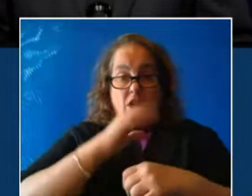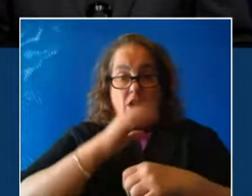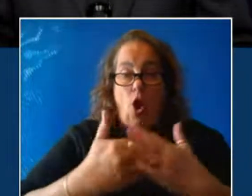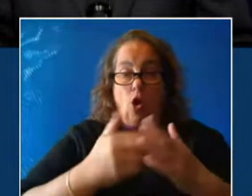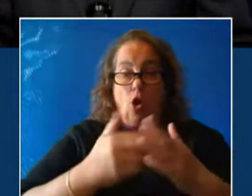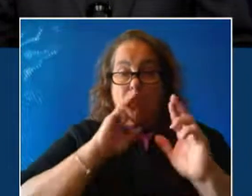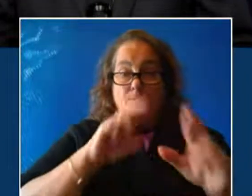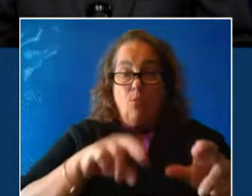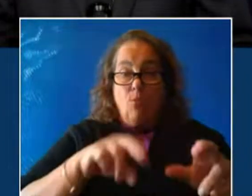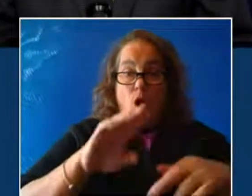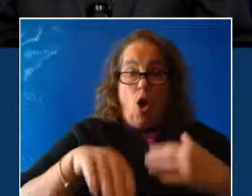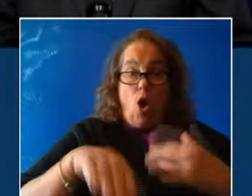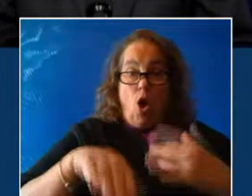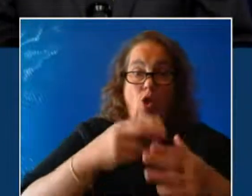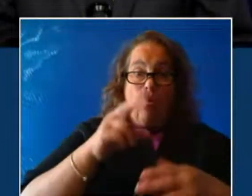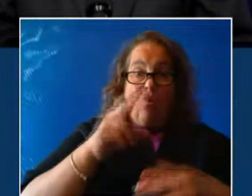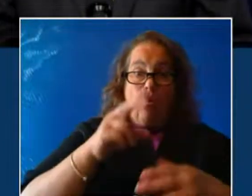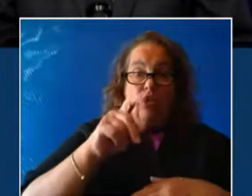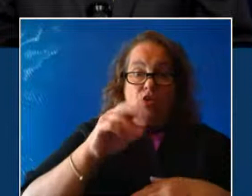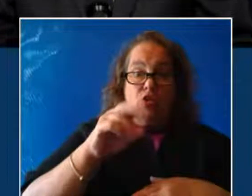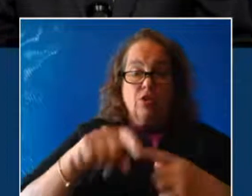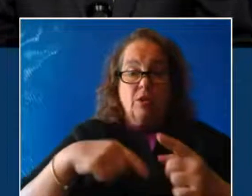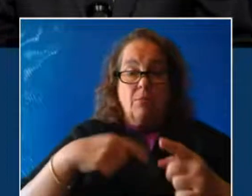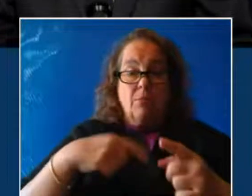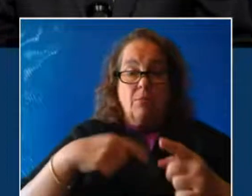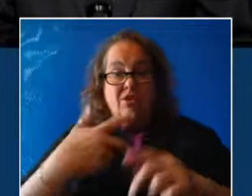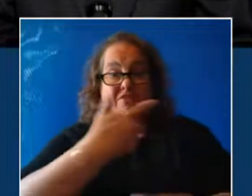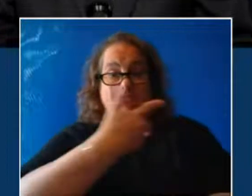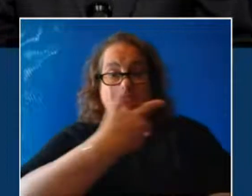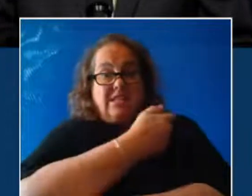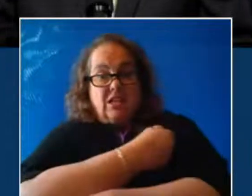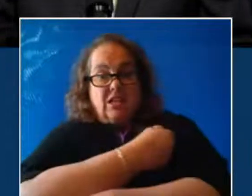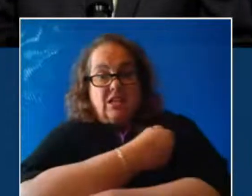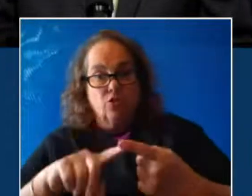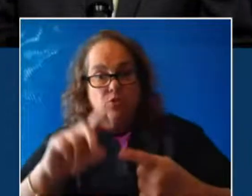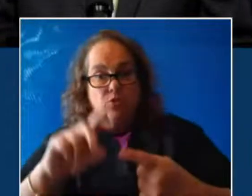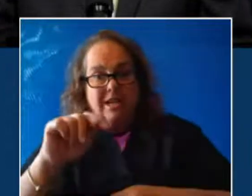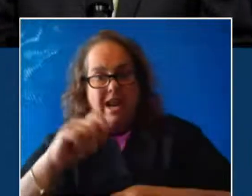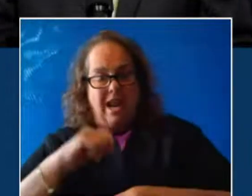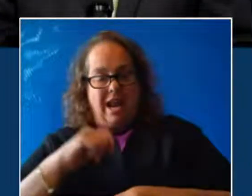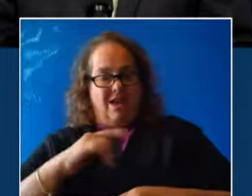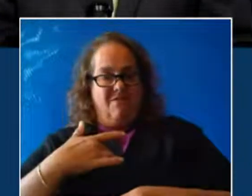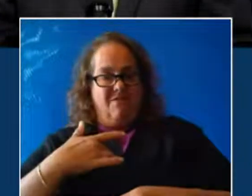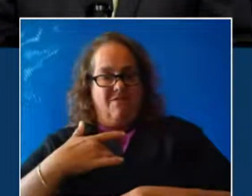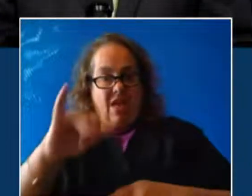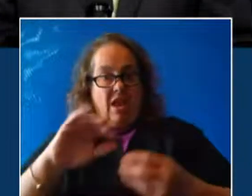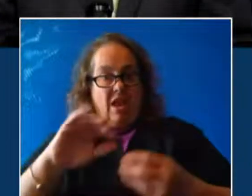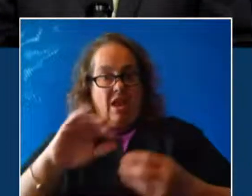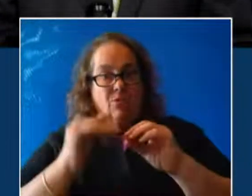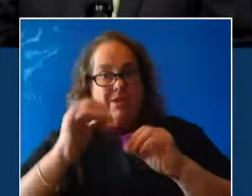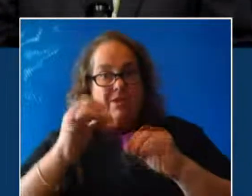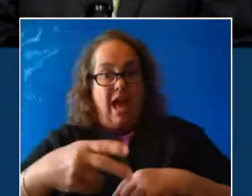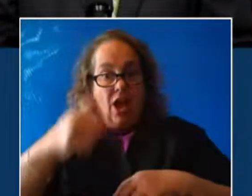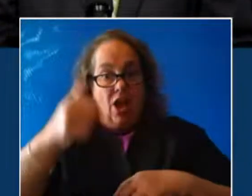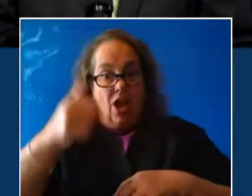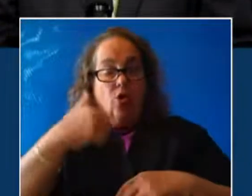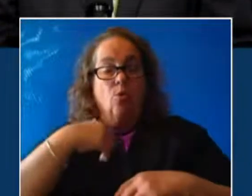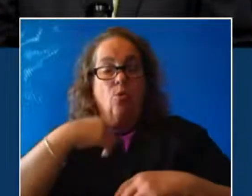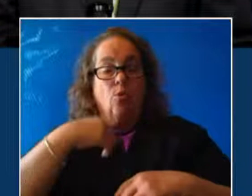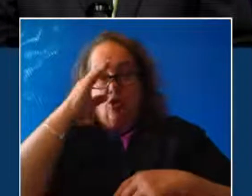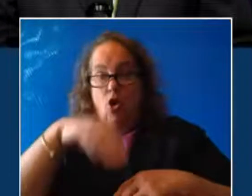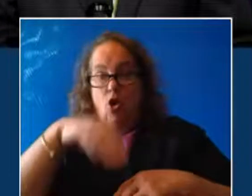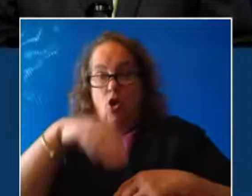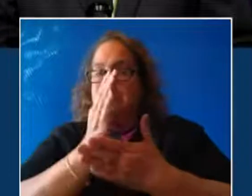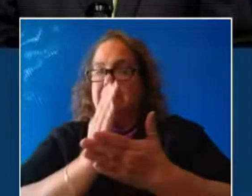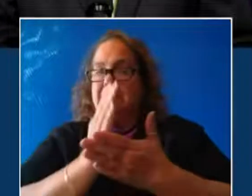vaccinations given to date. I actually believe that number is higher. We know that there are some we haven't been getting, and so we're